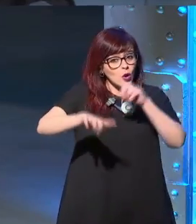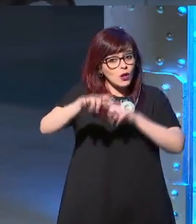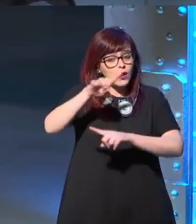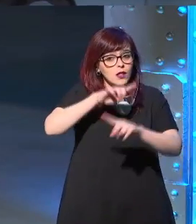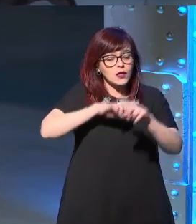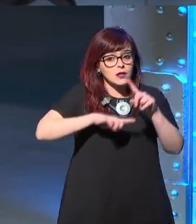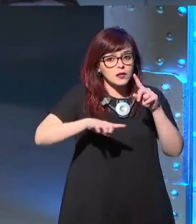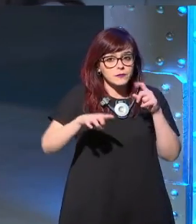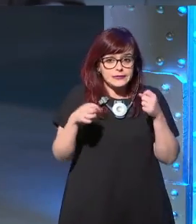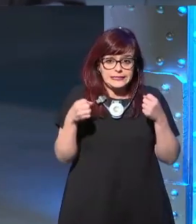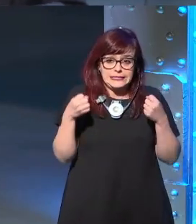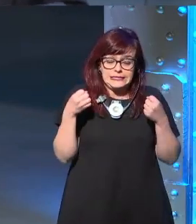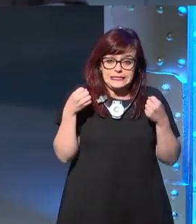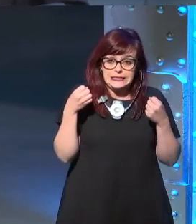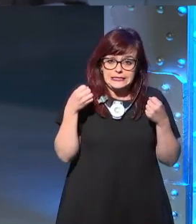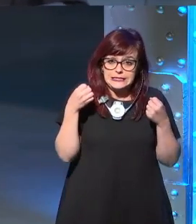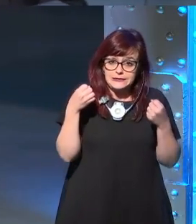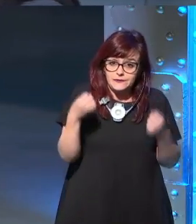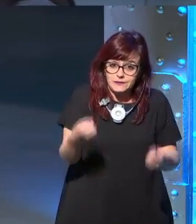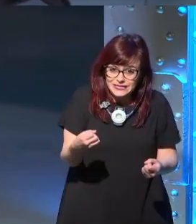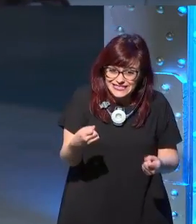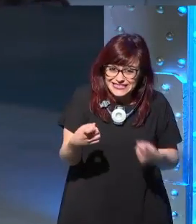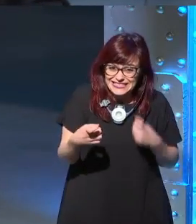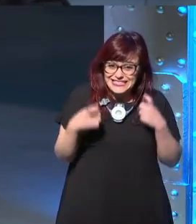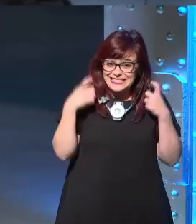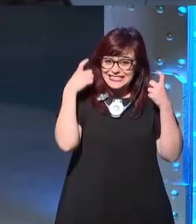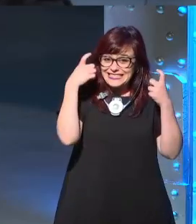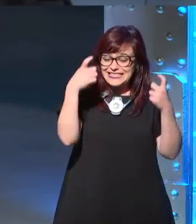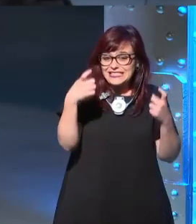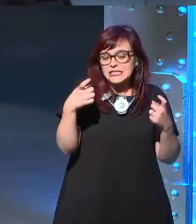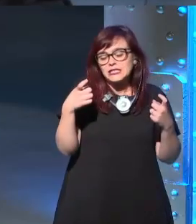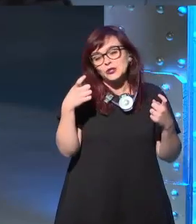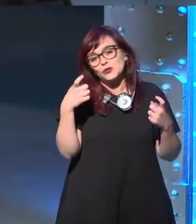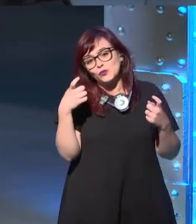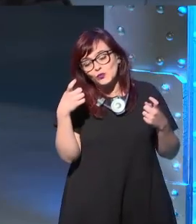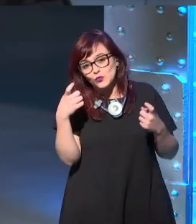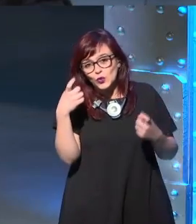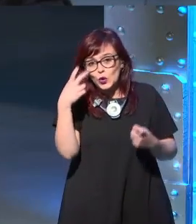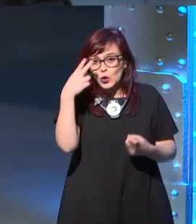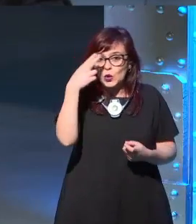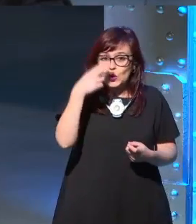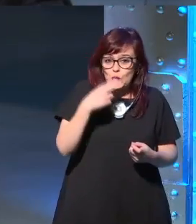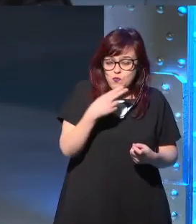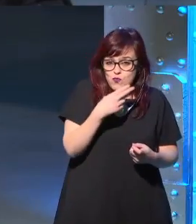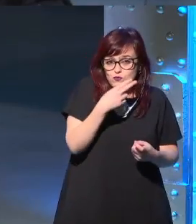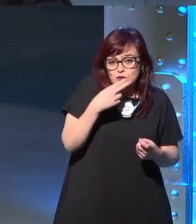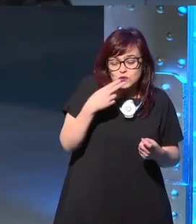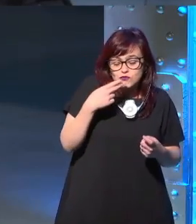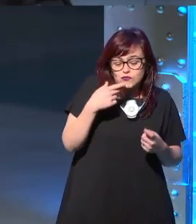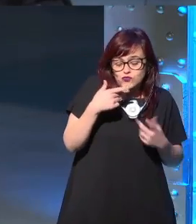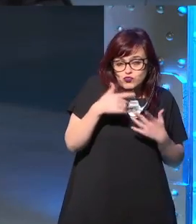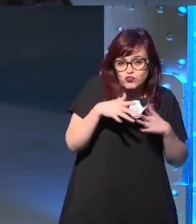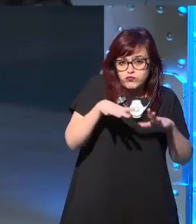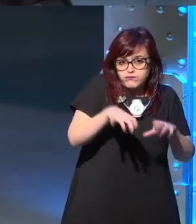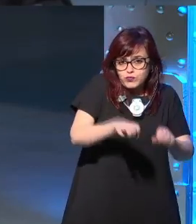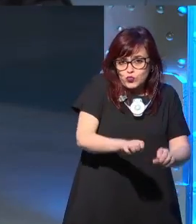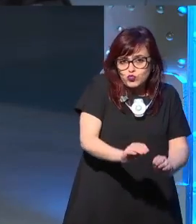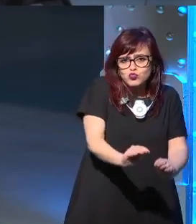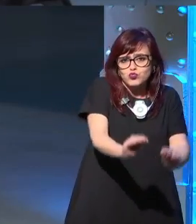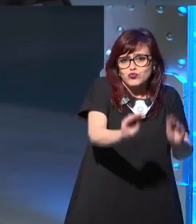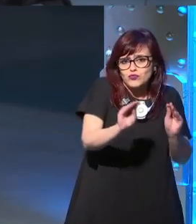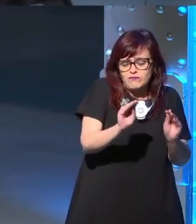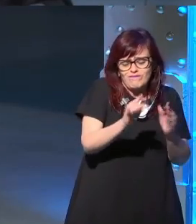making commitments in various places. He would move from patron to patron, perhaps because his father, was not his legitimate father